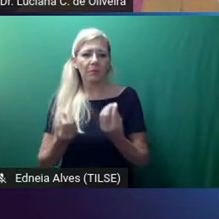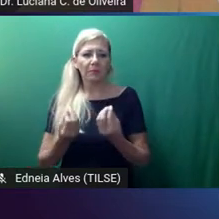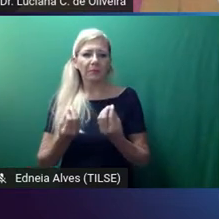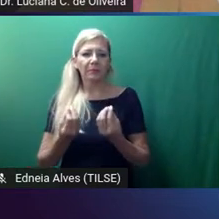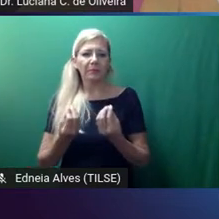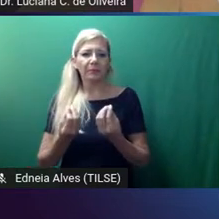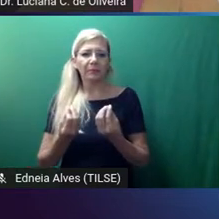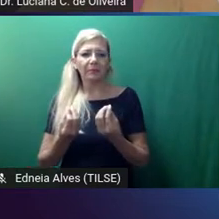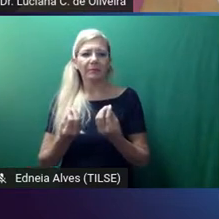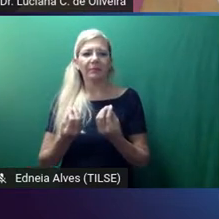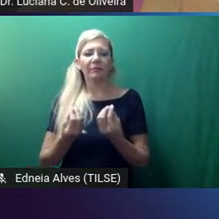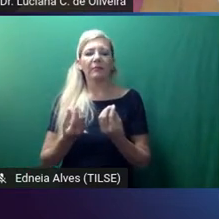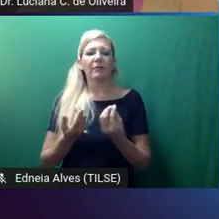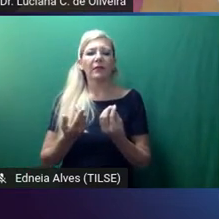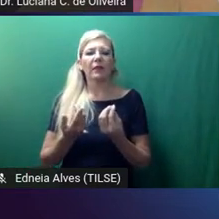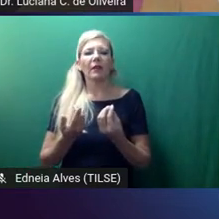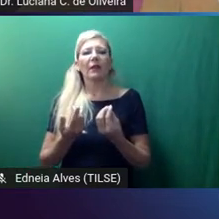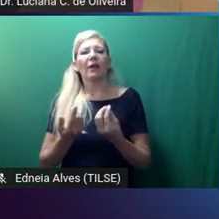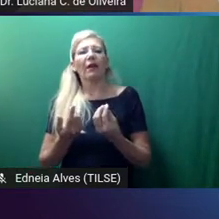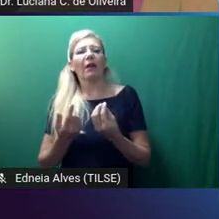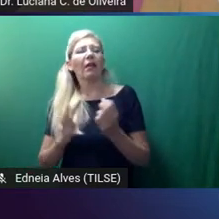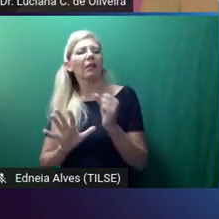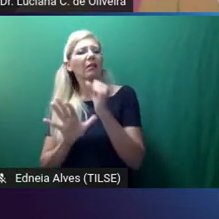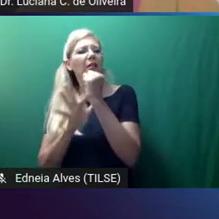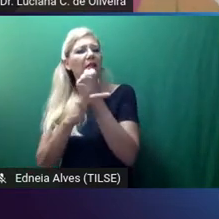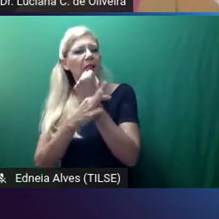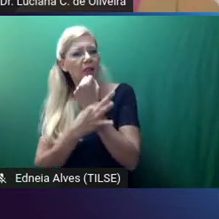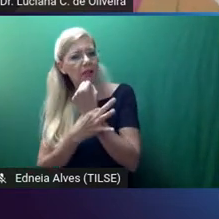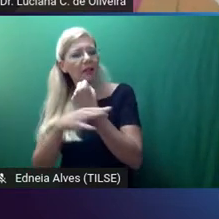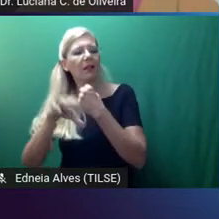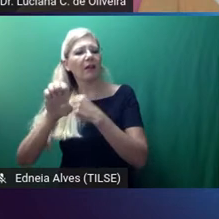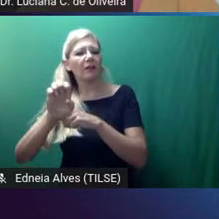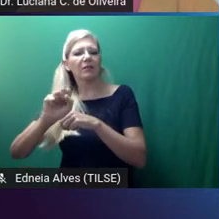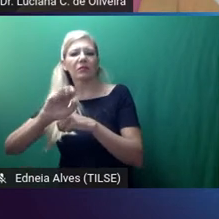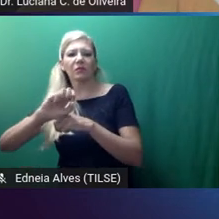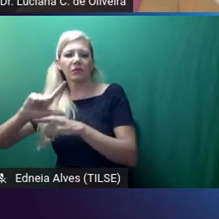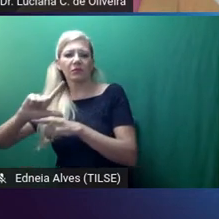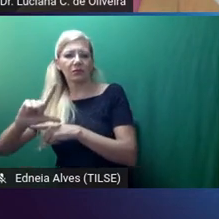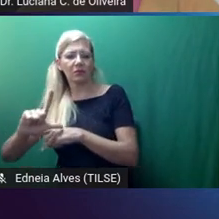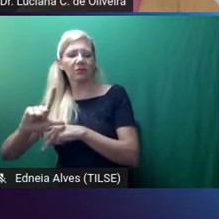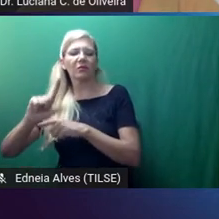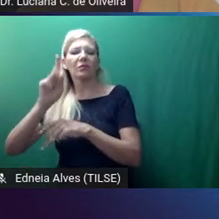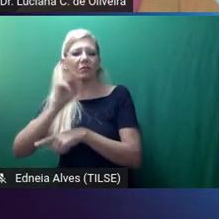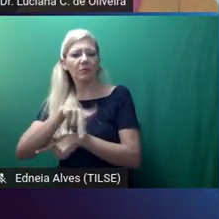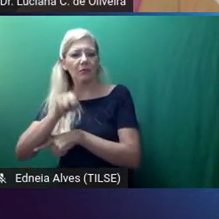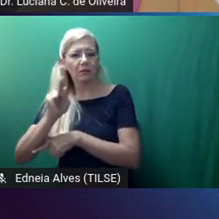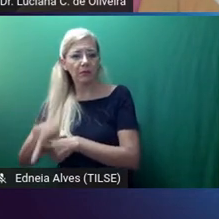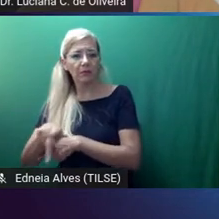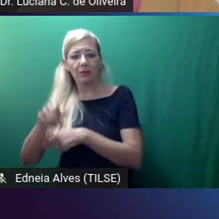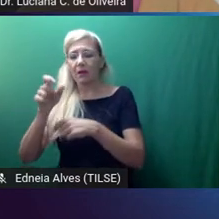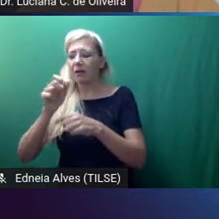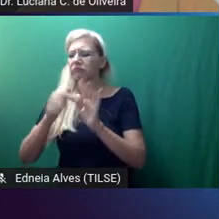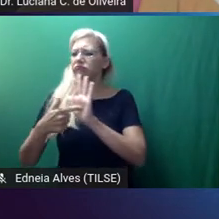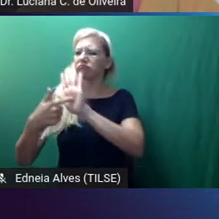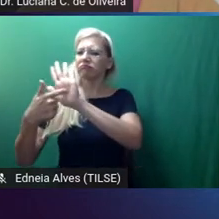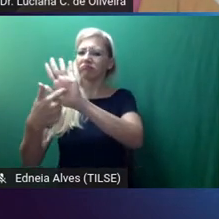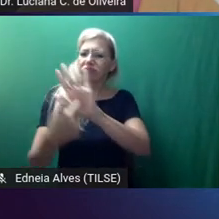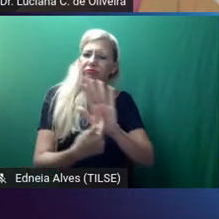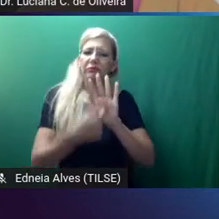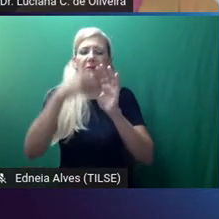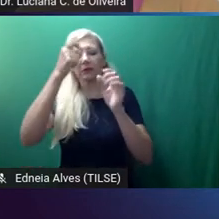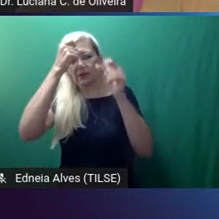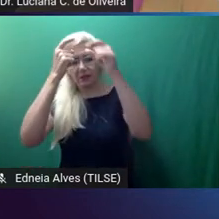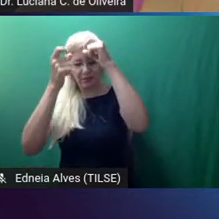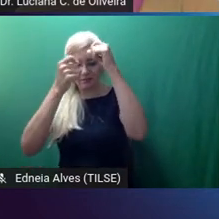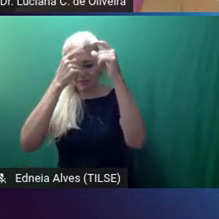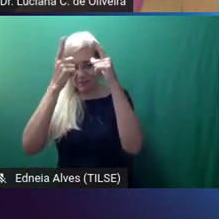How can we ensure ESOL teachers are exposed to diverse scholars and ideas? How do we move beyond the